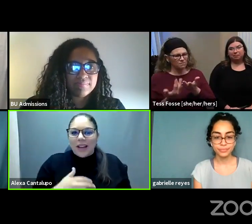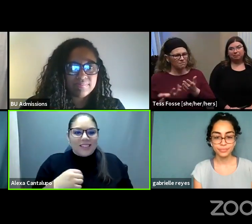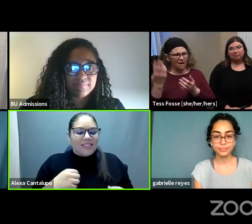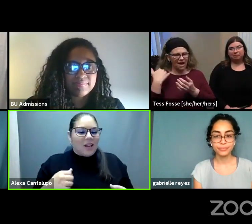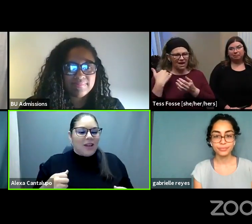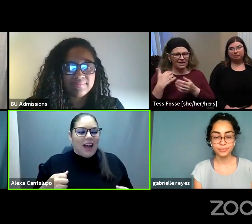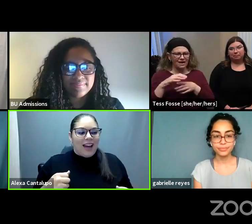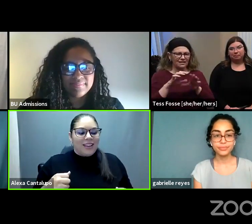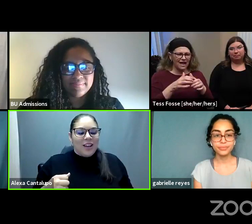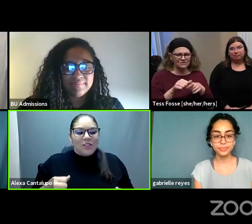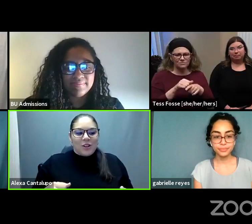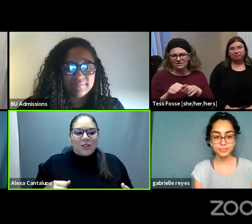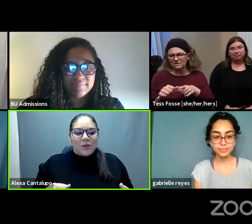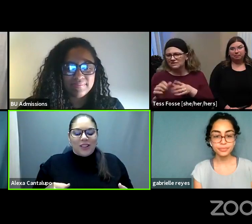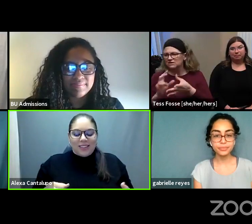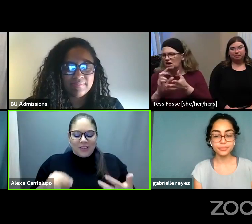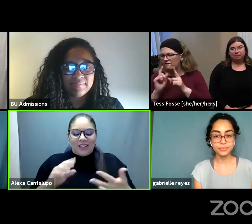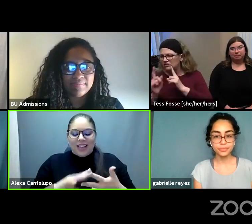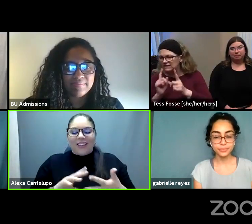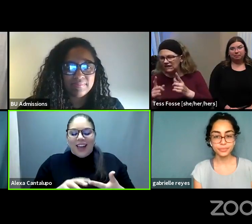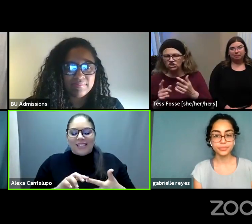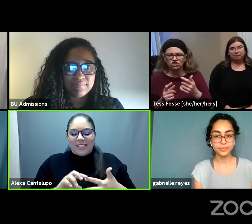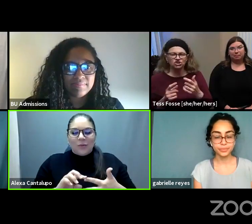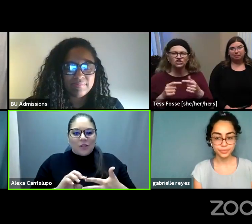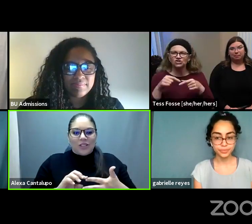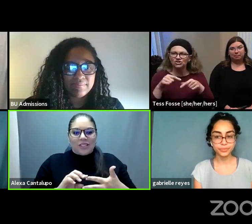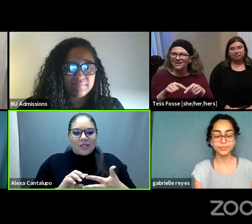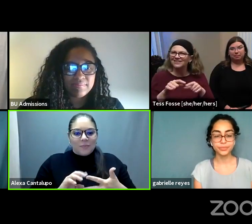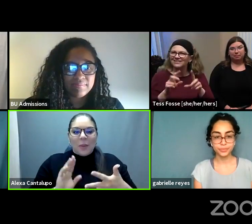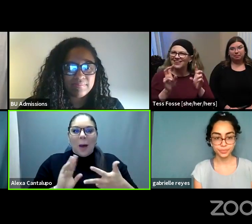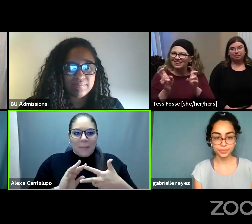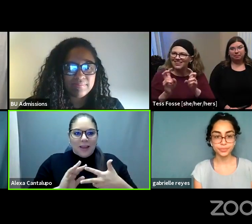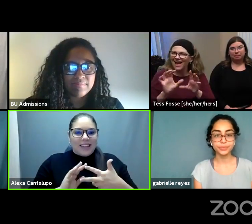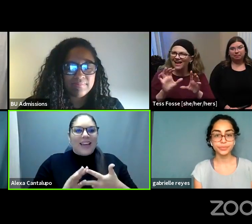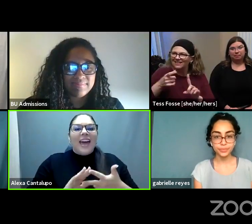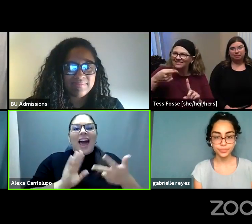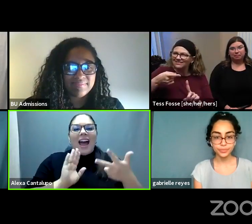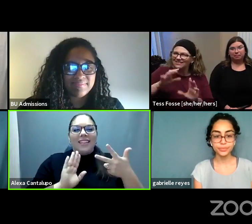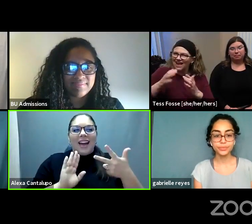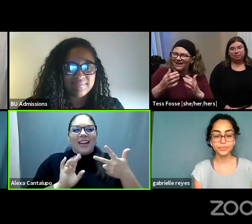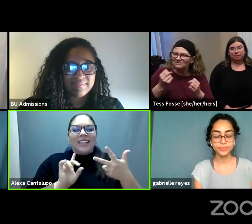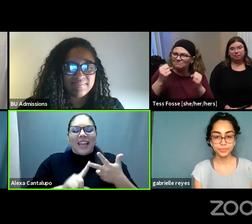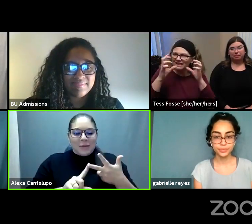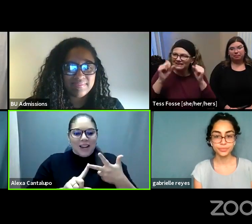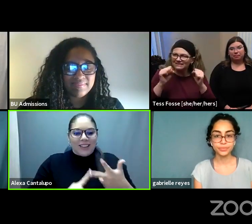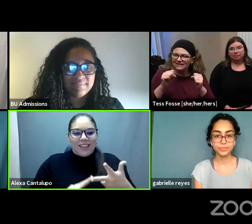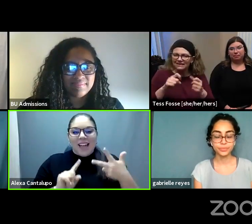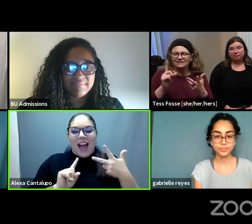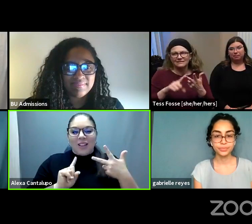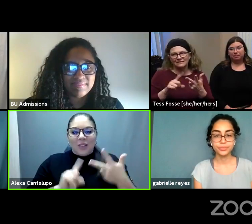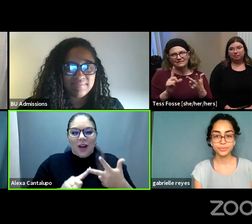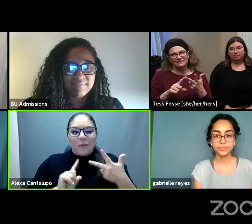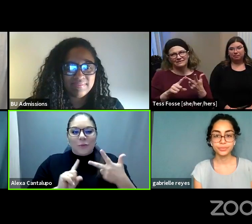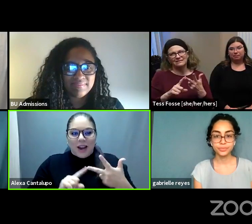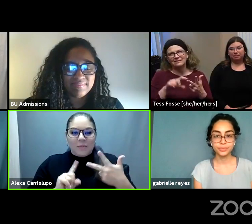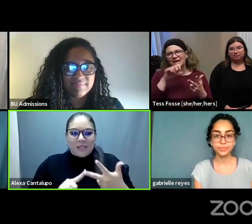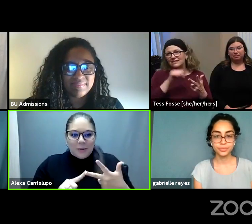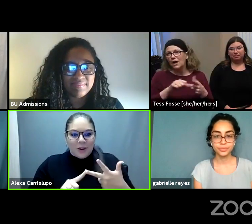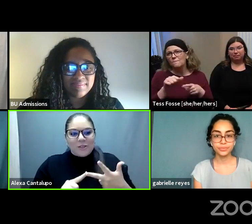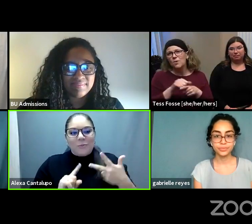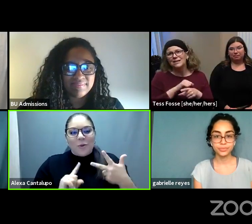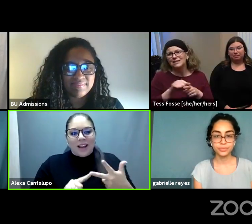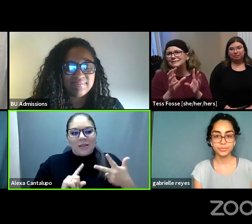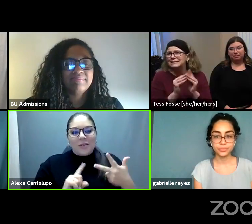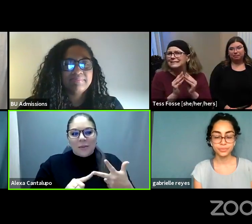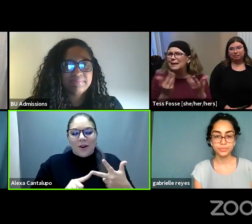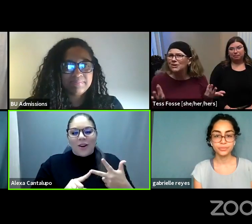in-class practices that we had during that class, and it was just amazing. And then last but not least, I loved practicum